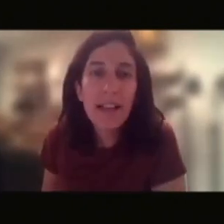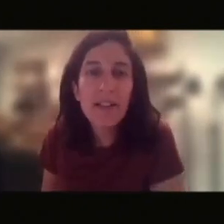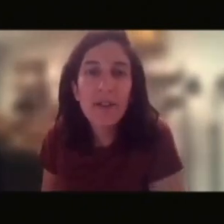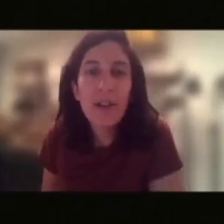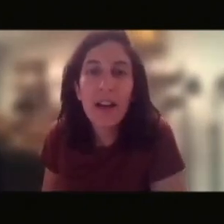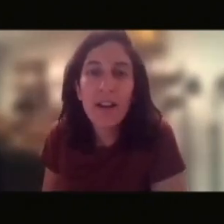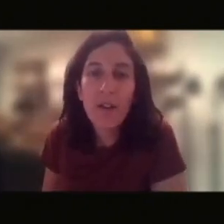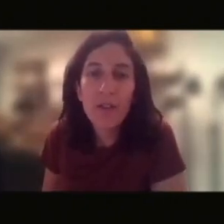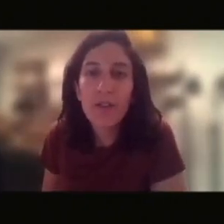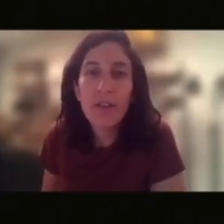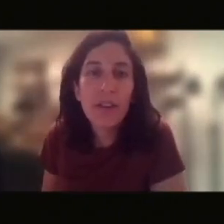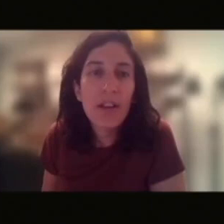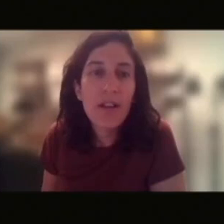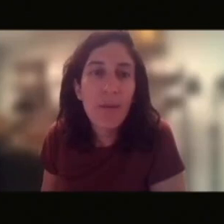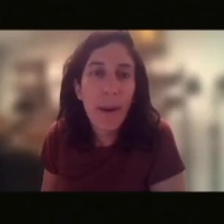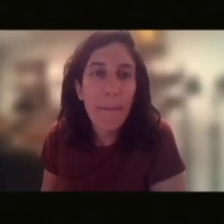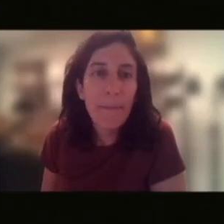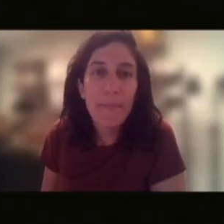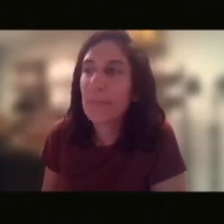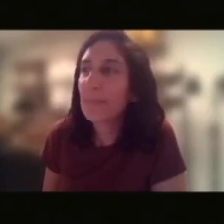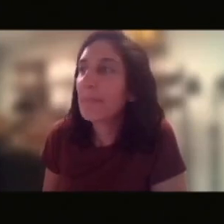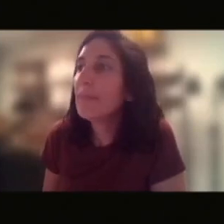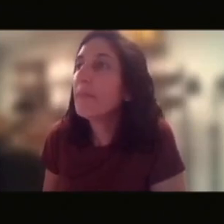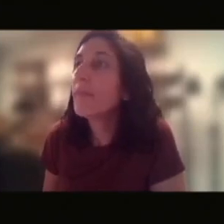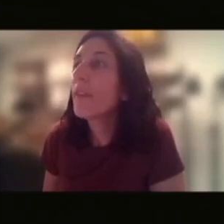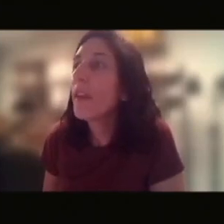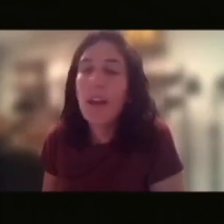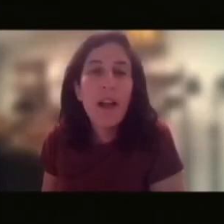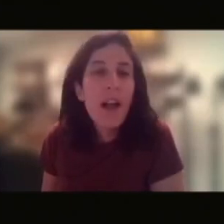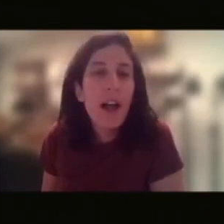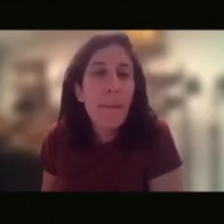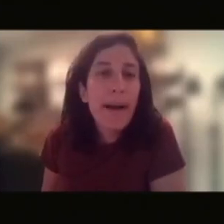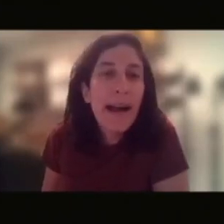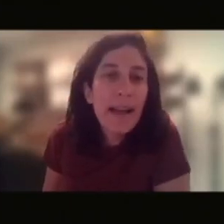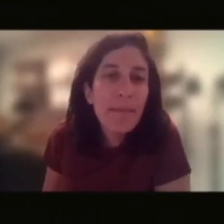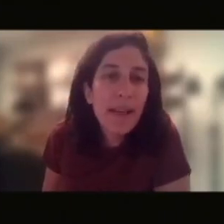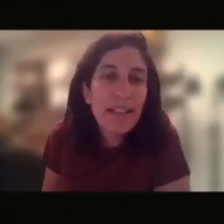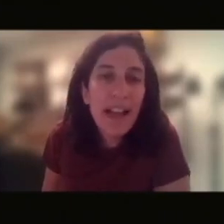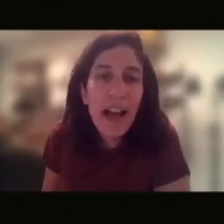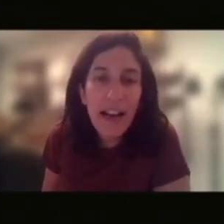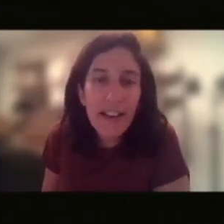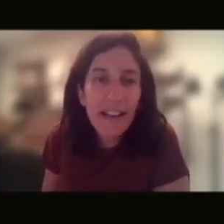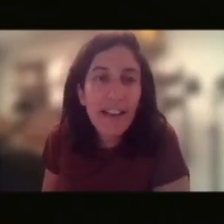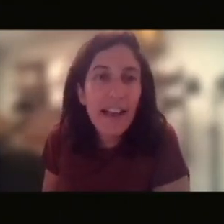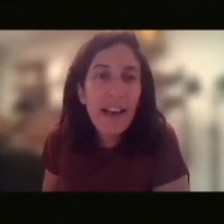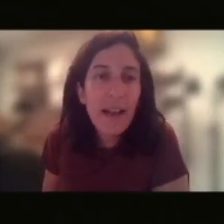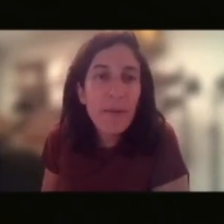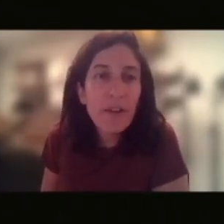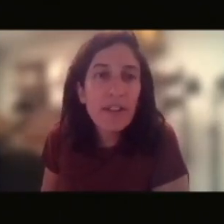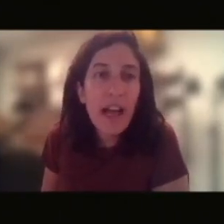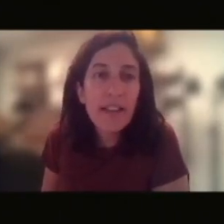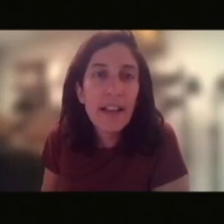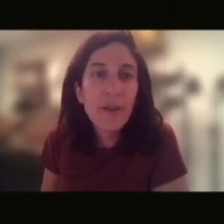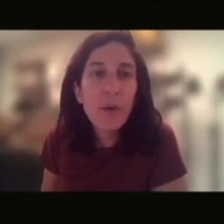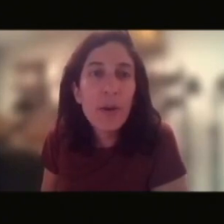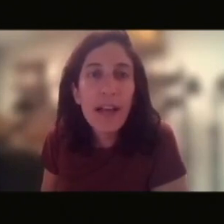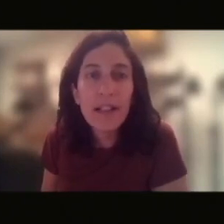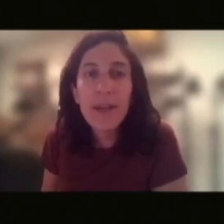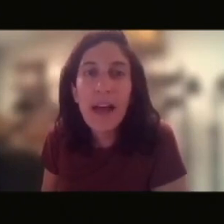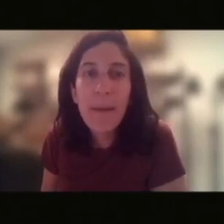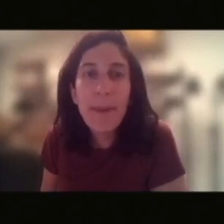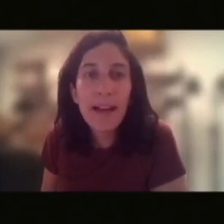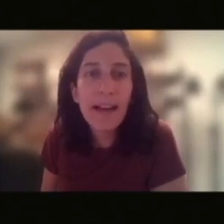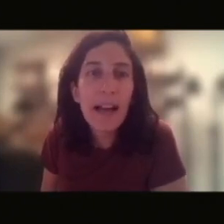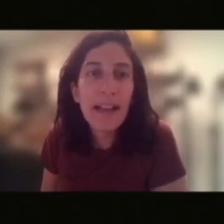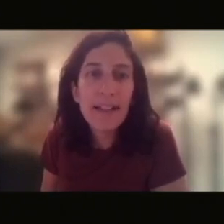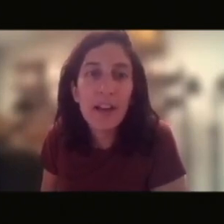video here for you to select other languages. So to start with, we